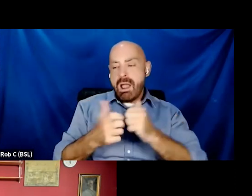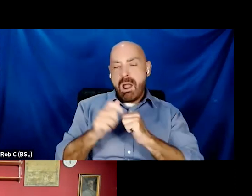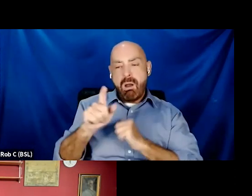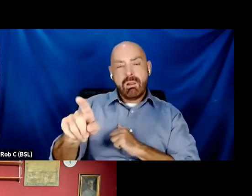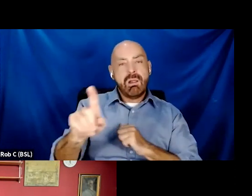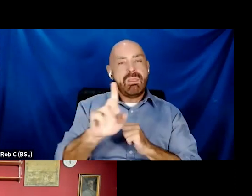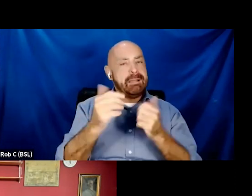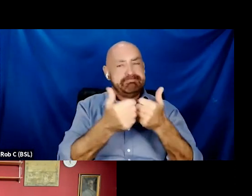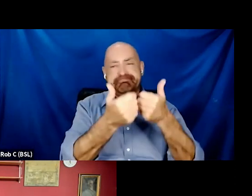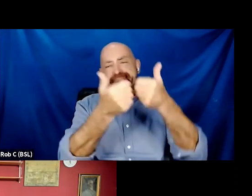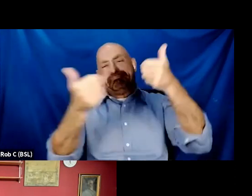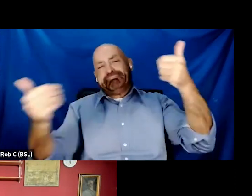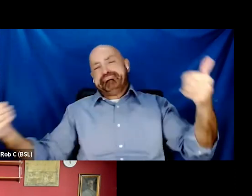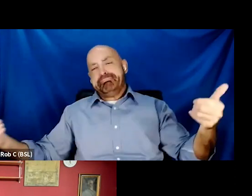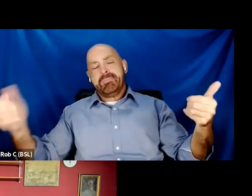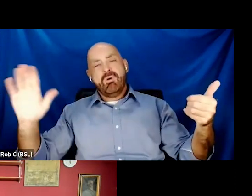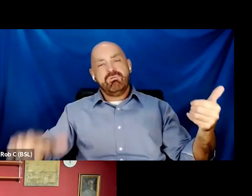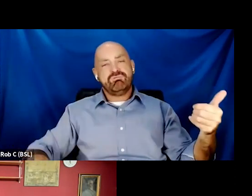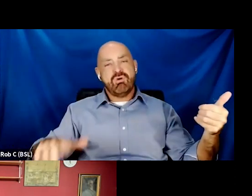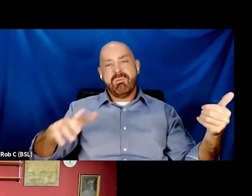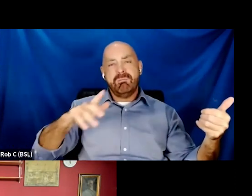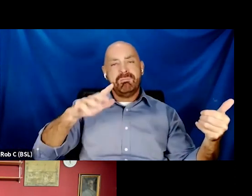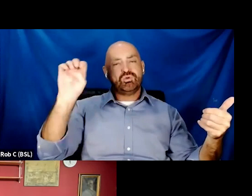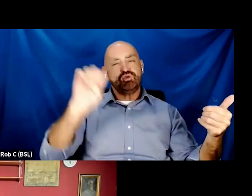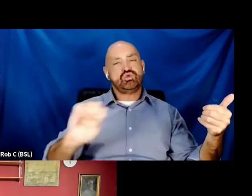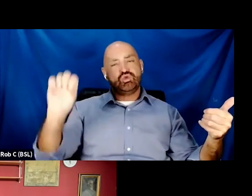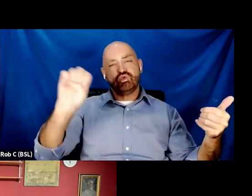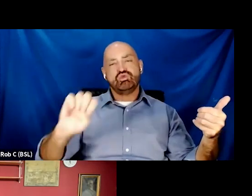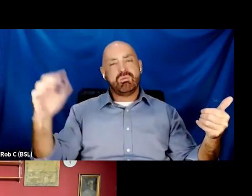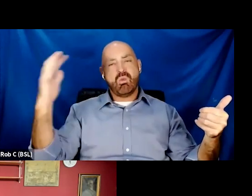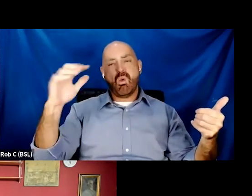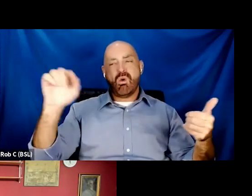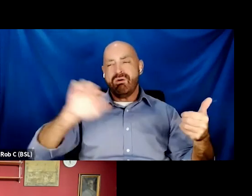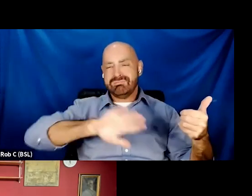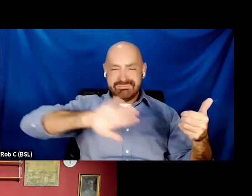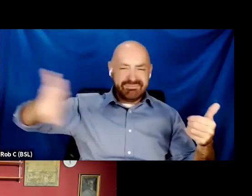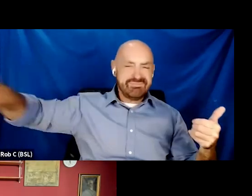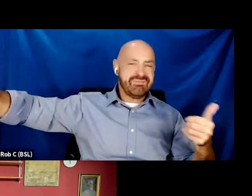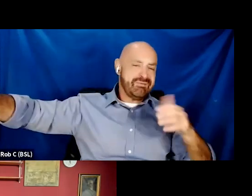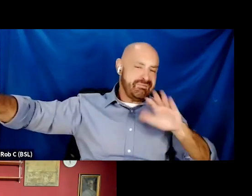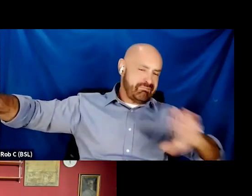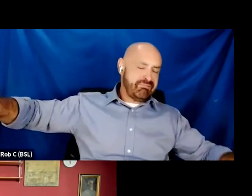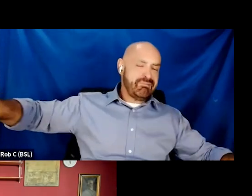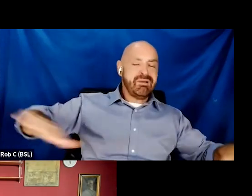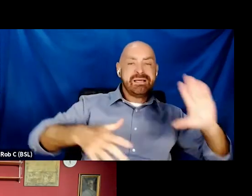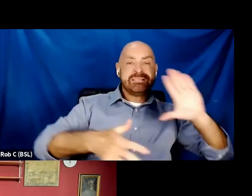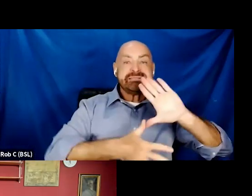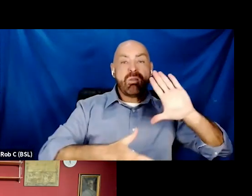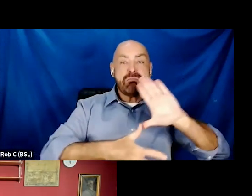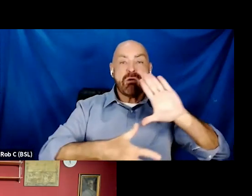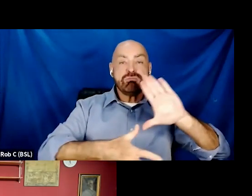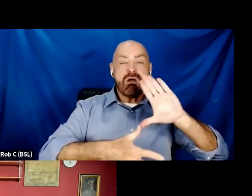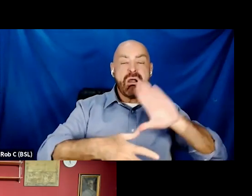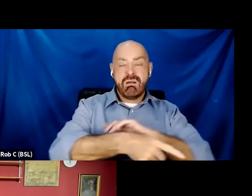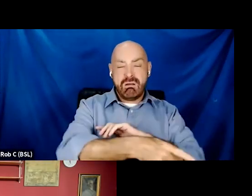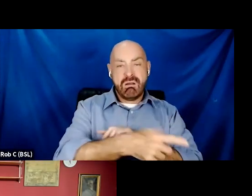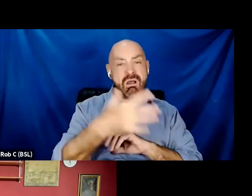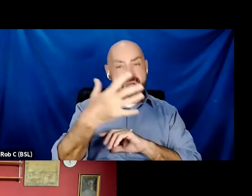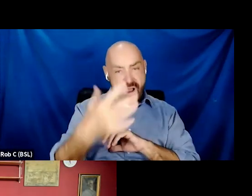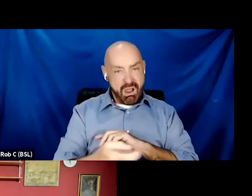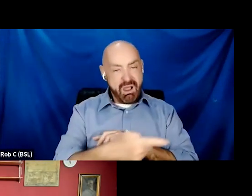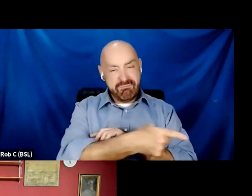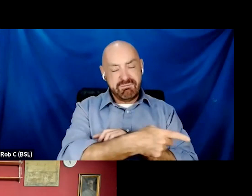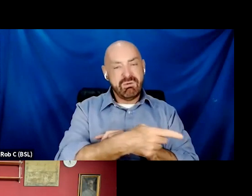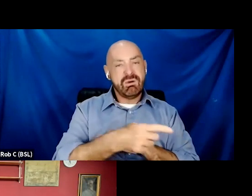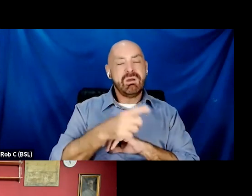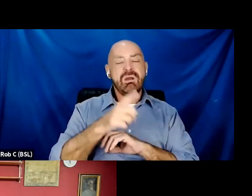affected, presumably by the war in Europe than Europe. And of course, South America had, and particularly